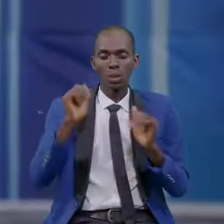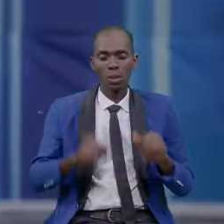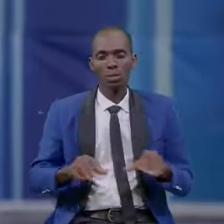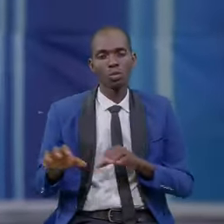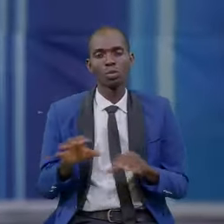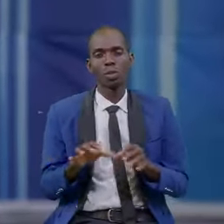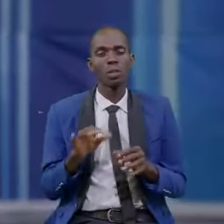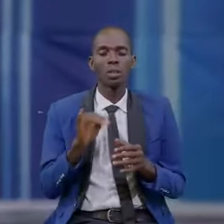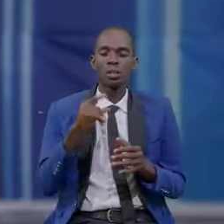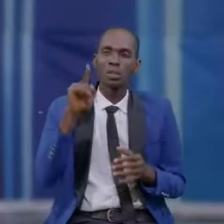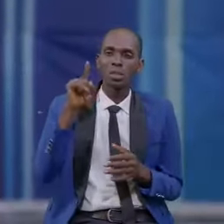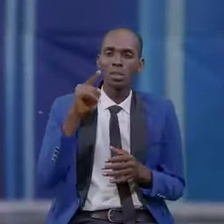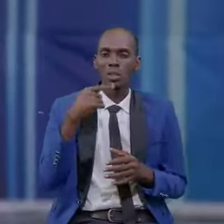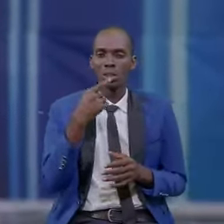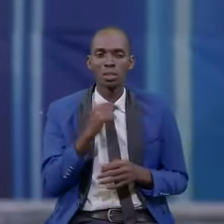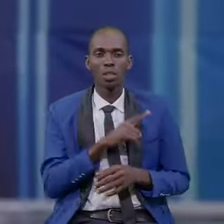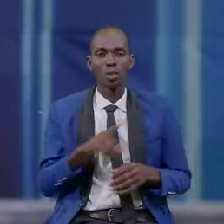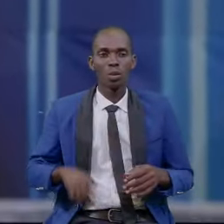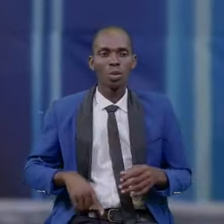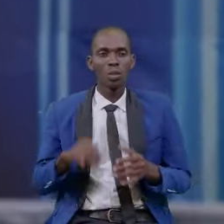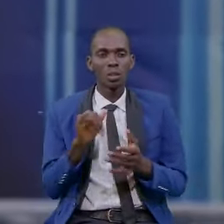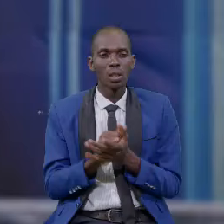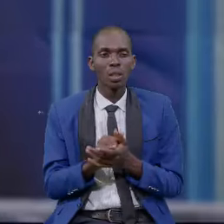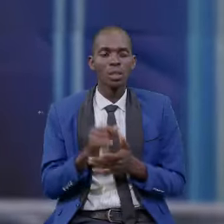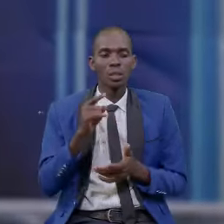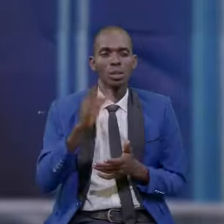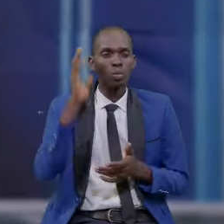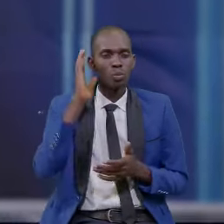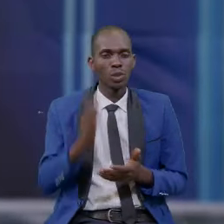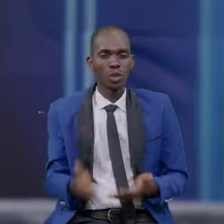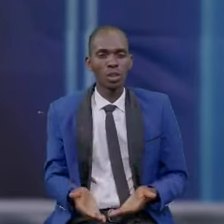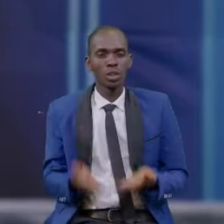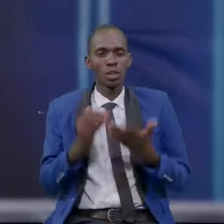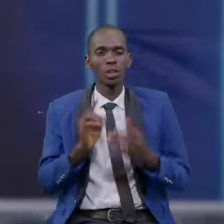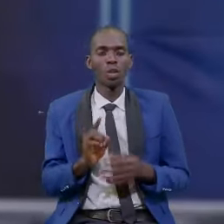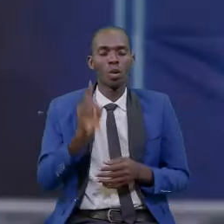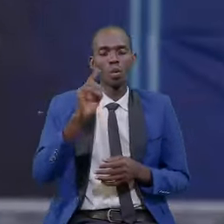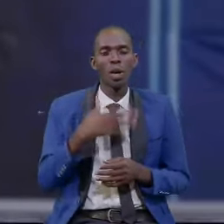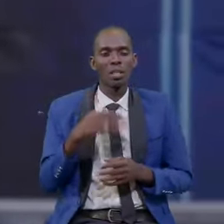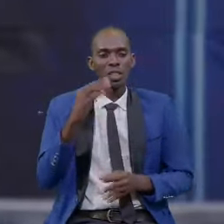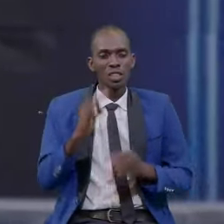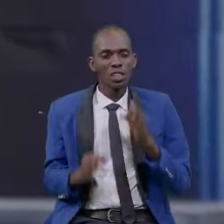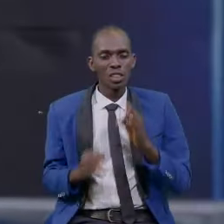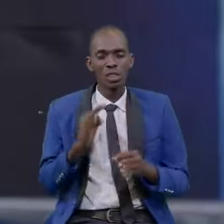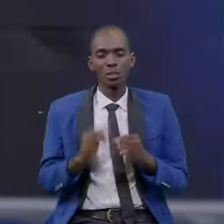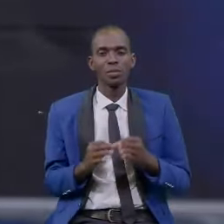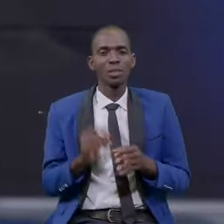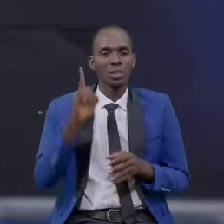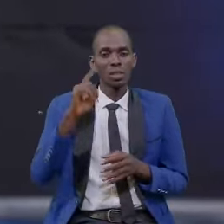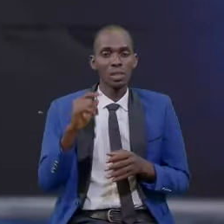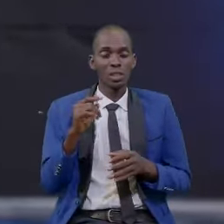Lord shall raise him up, and if he has committed sins, they shall